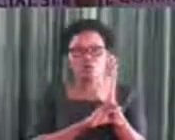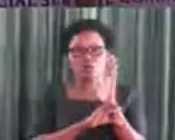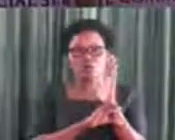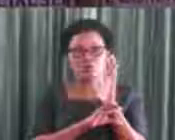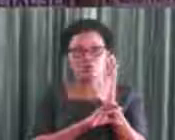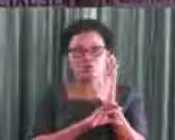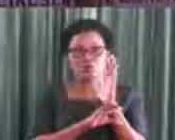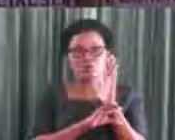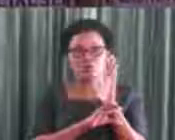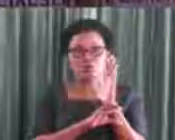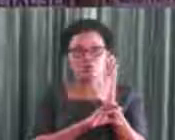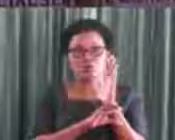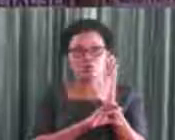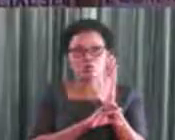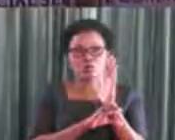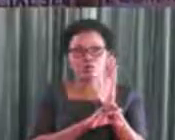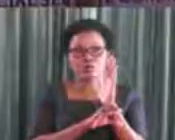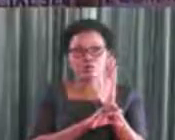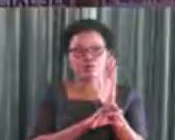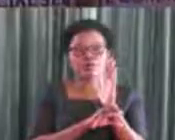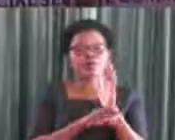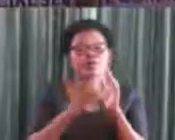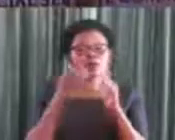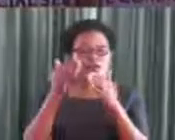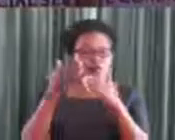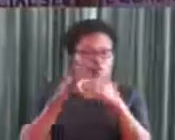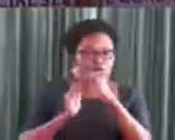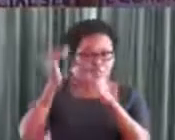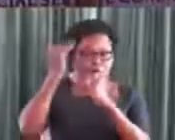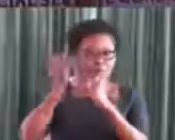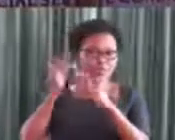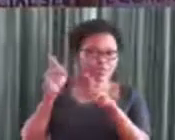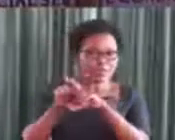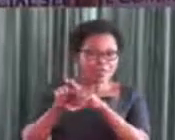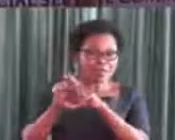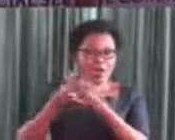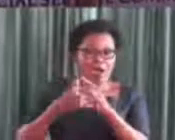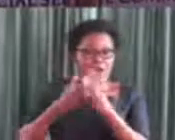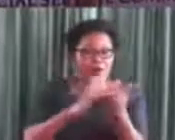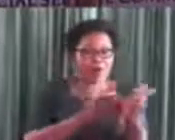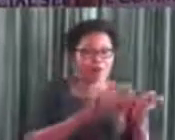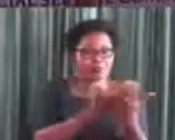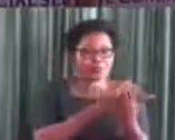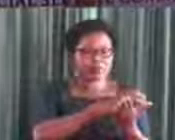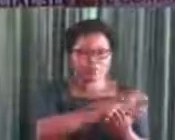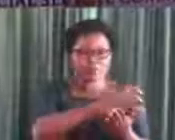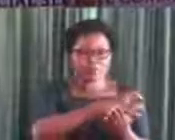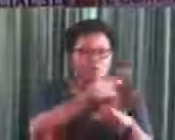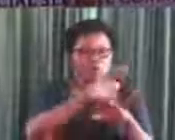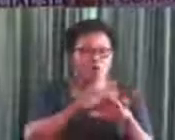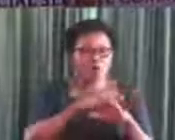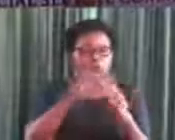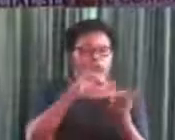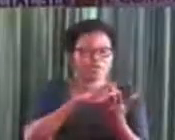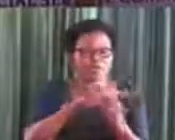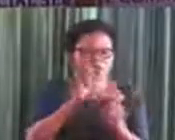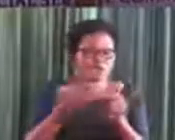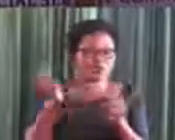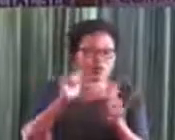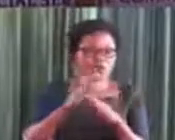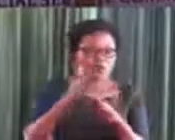as of right. And it also has got the appellate jurisdiction, matters coming from the Court of